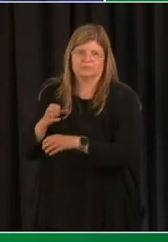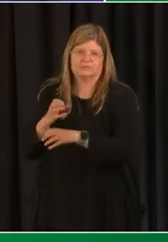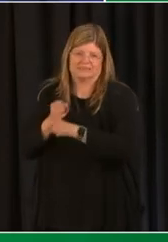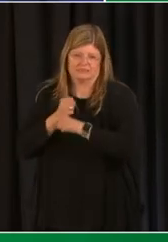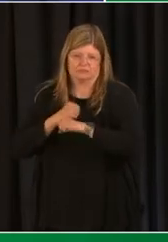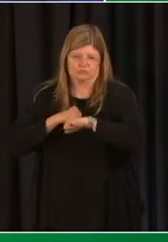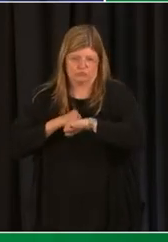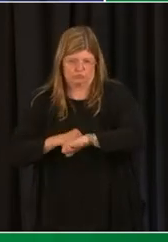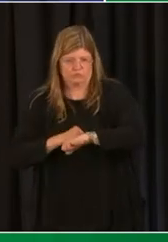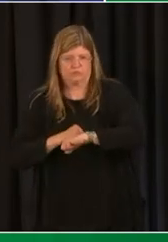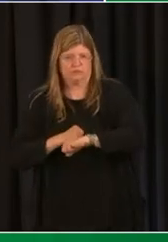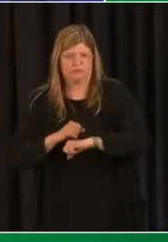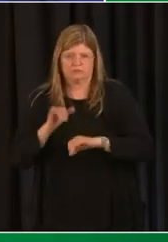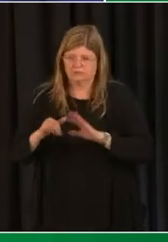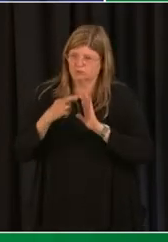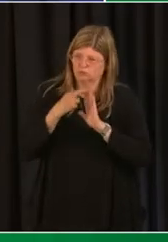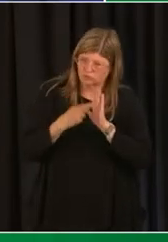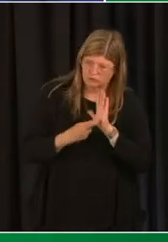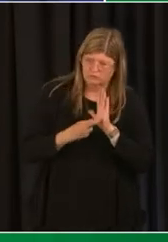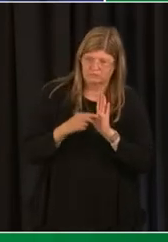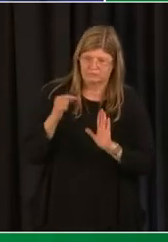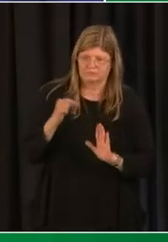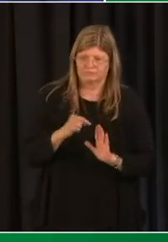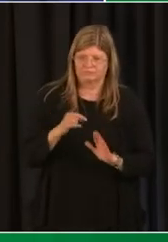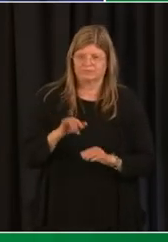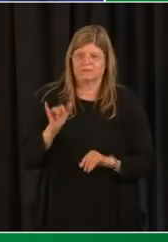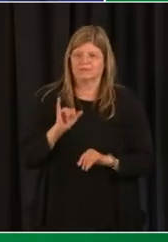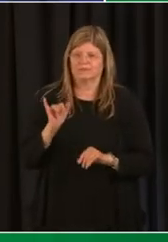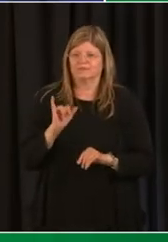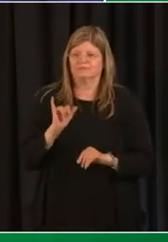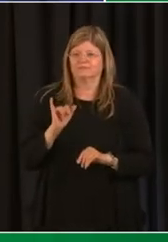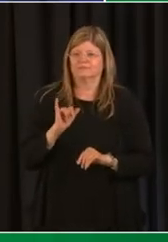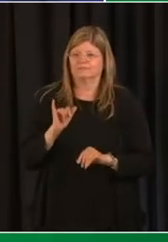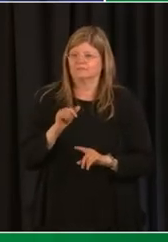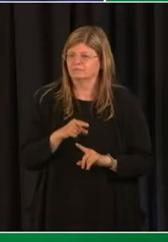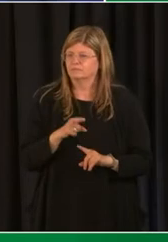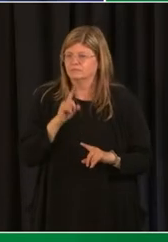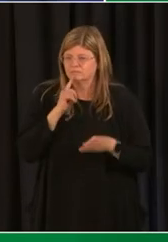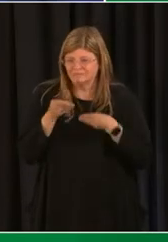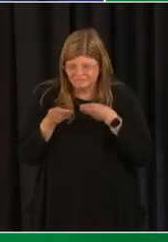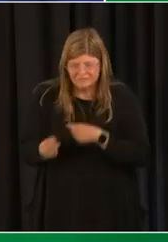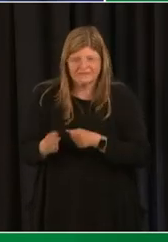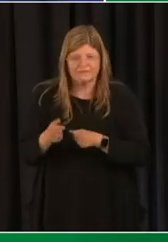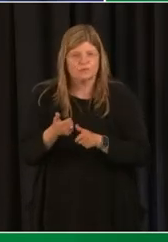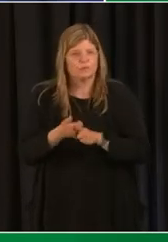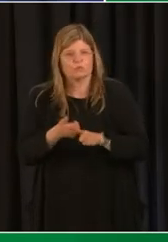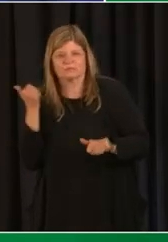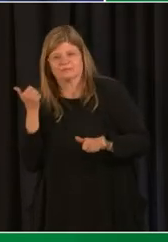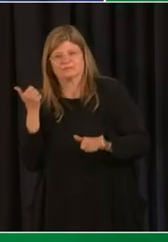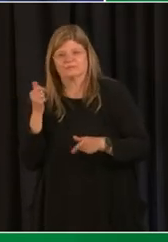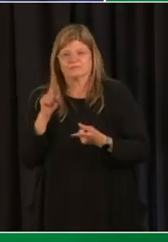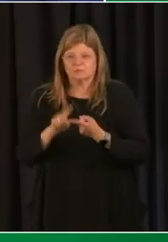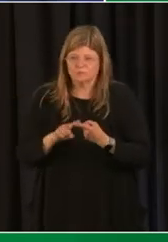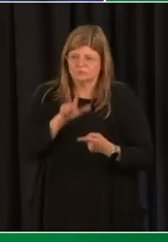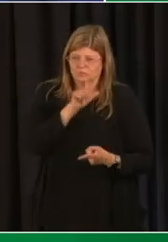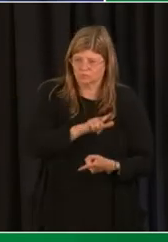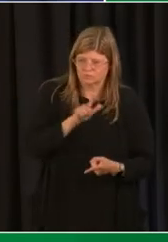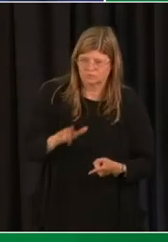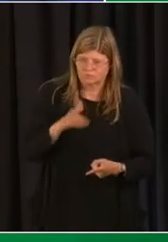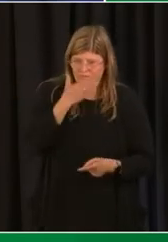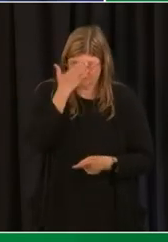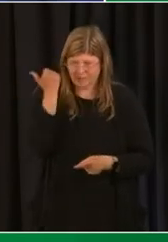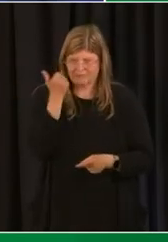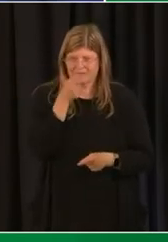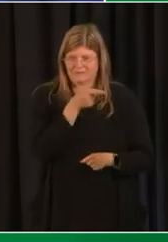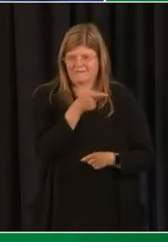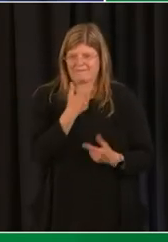is in the federal rules. We will do that. And that's unlike ERAP, where we are really just paying rent arrears to landlords. Because we